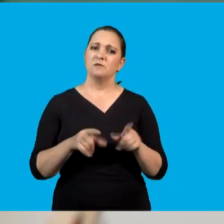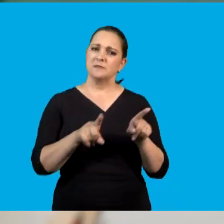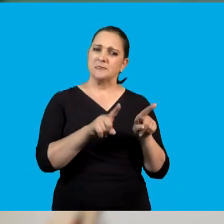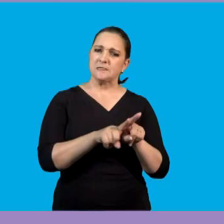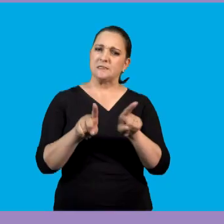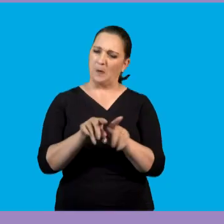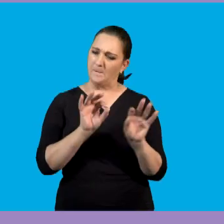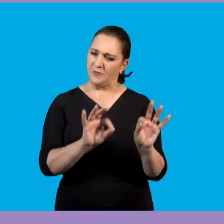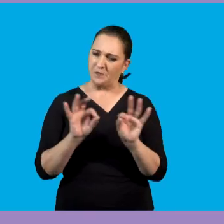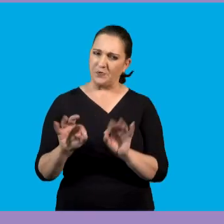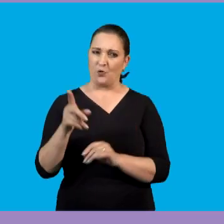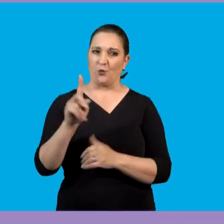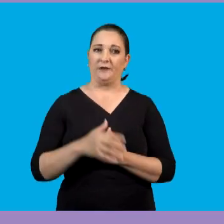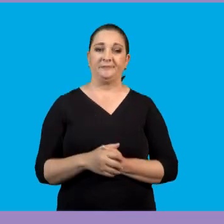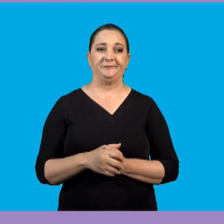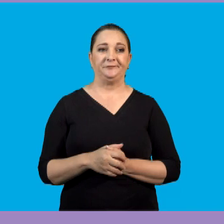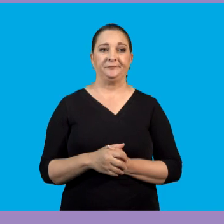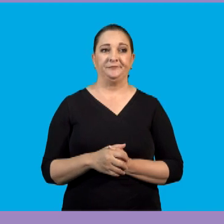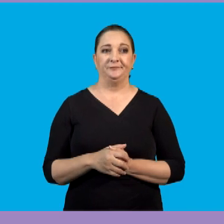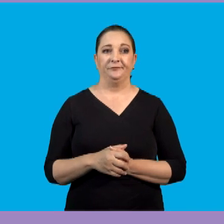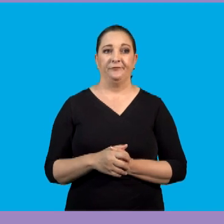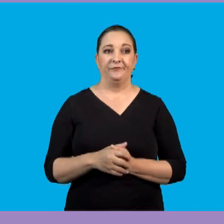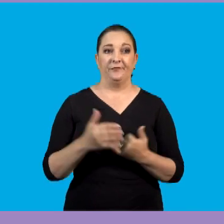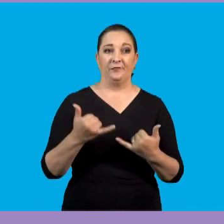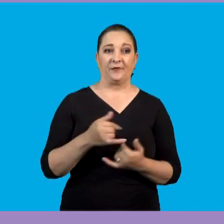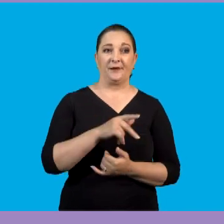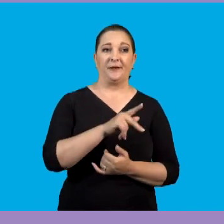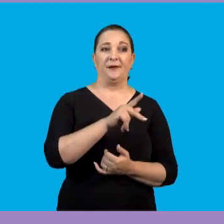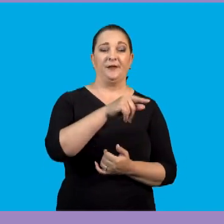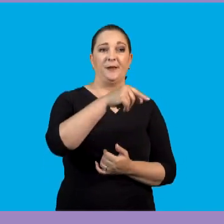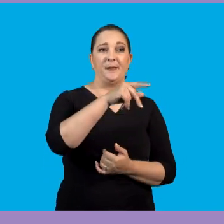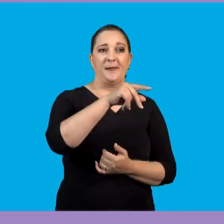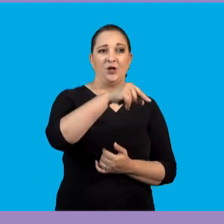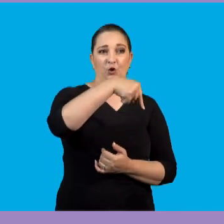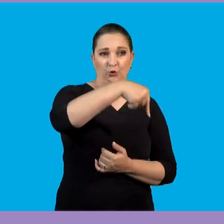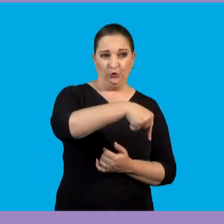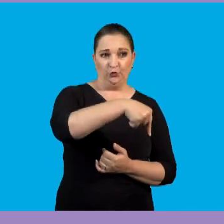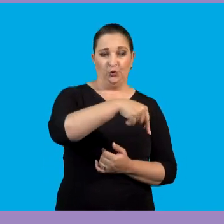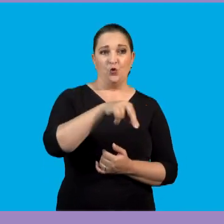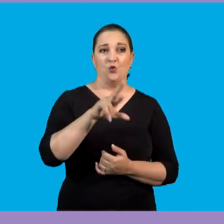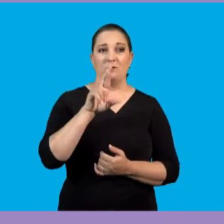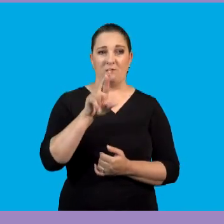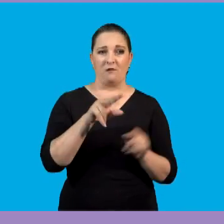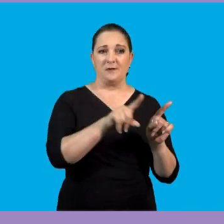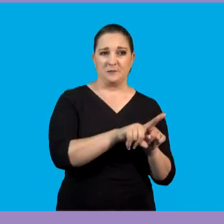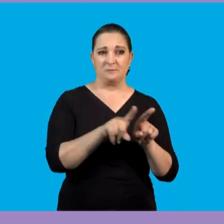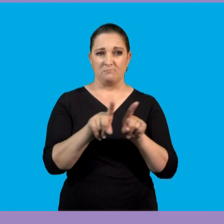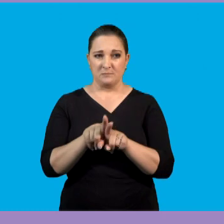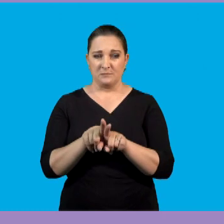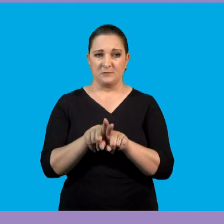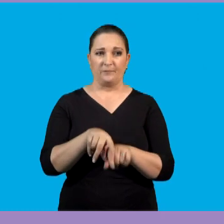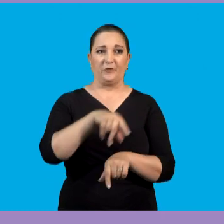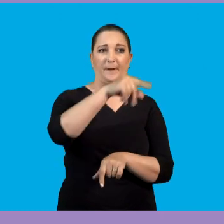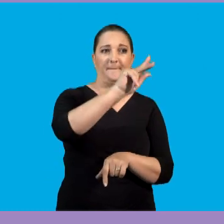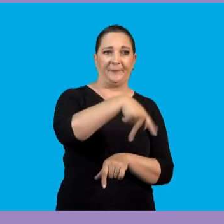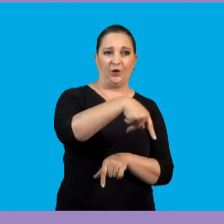congruency. So number 3 there says angle Q is equals to angle R, and PQ is equals to